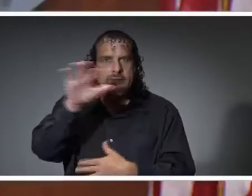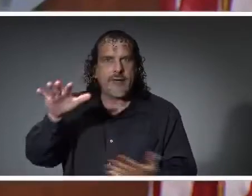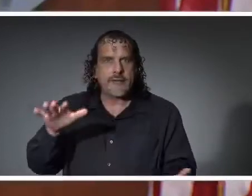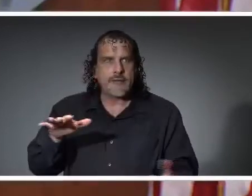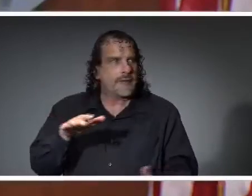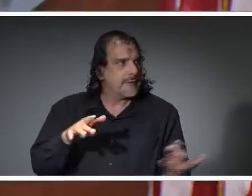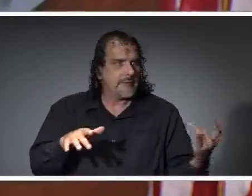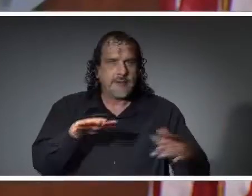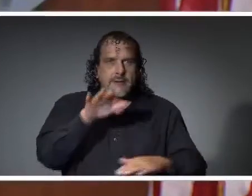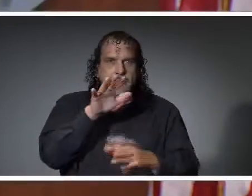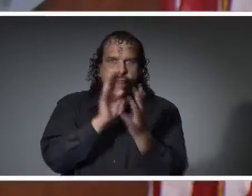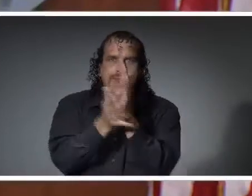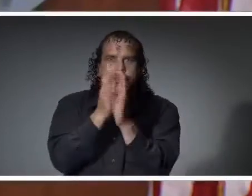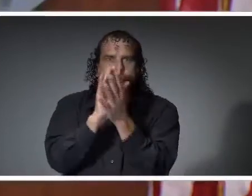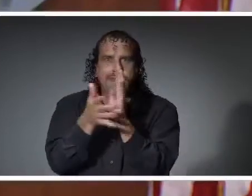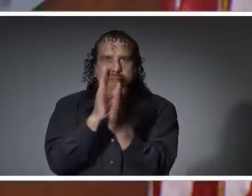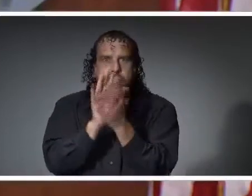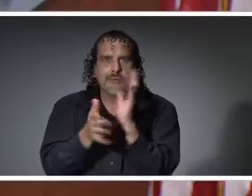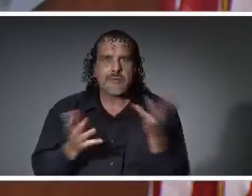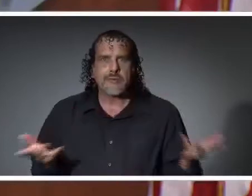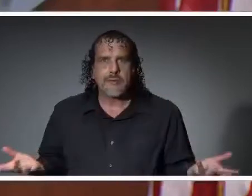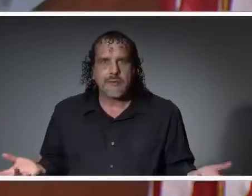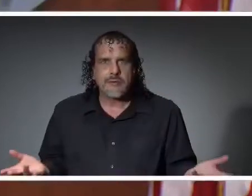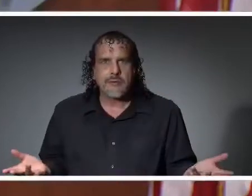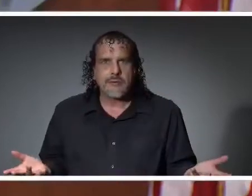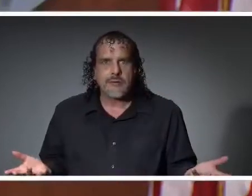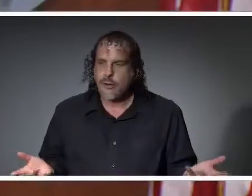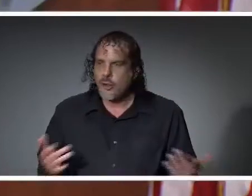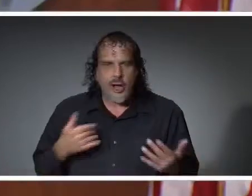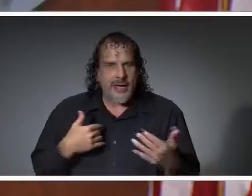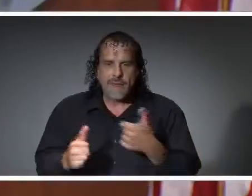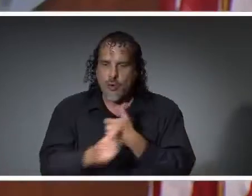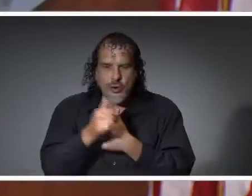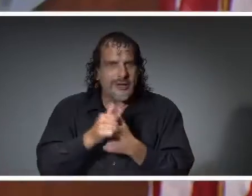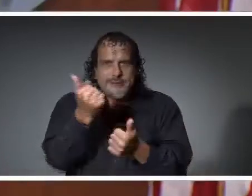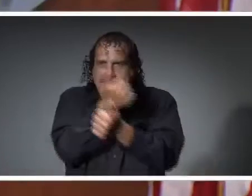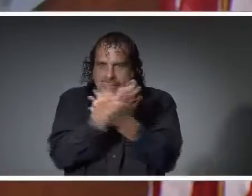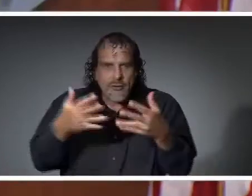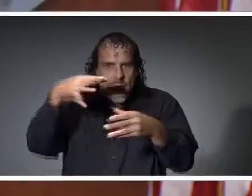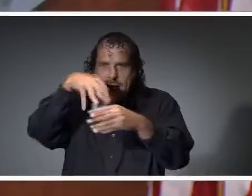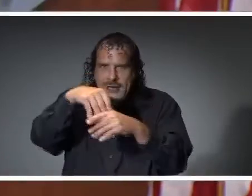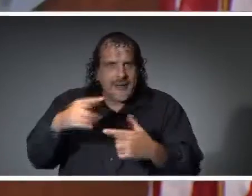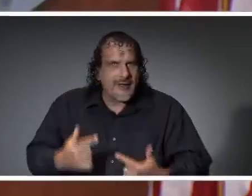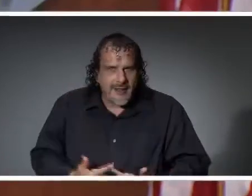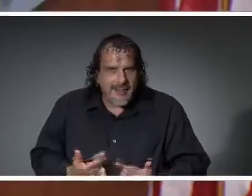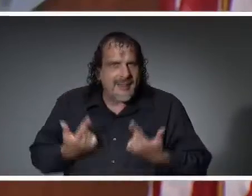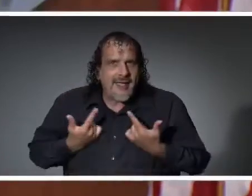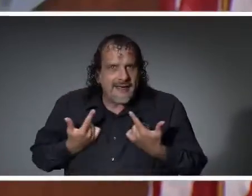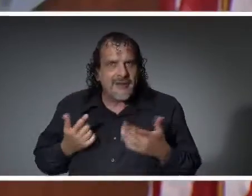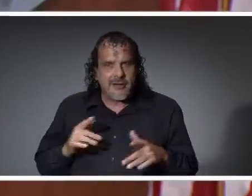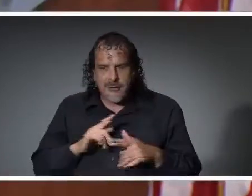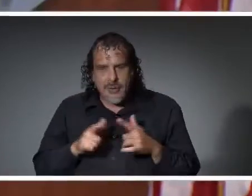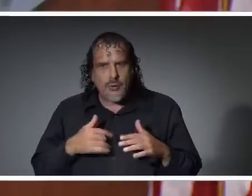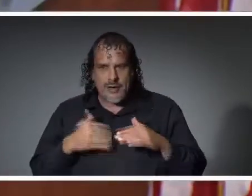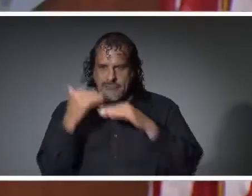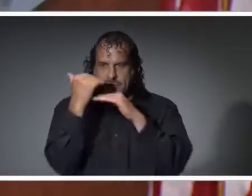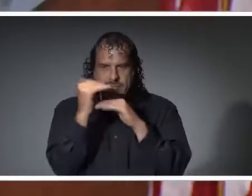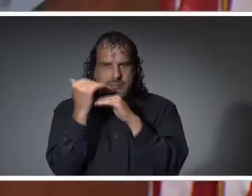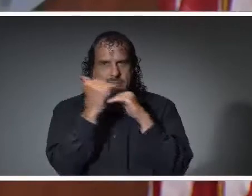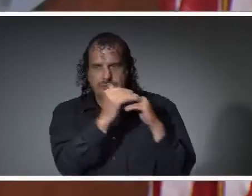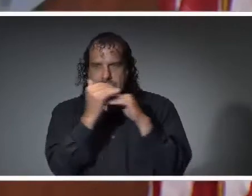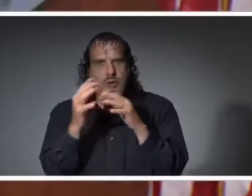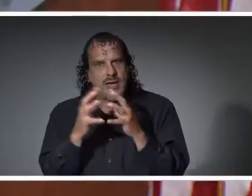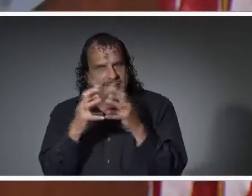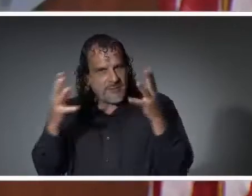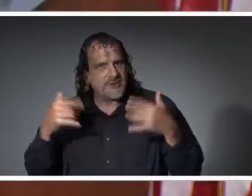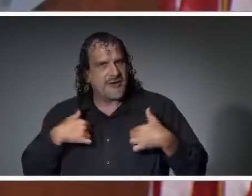later today at 70 miles an hour. There are risks in life, but we've got to do everything we can to mitigate, minimize those